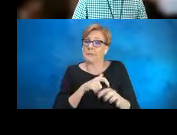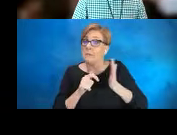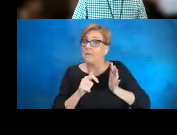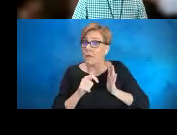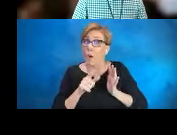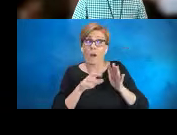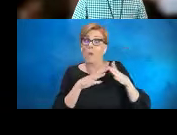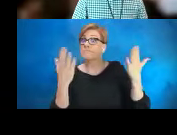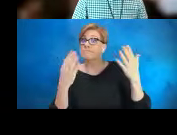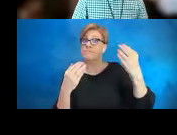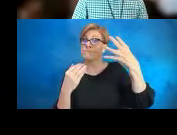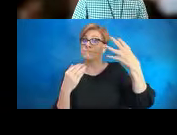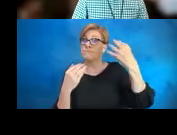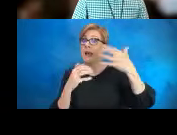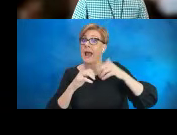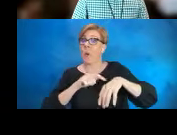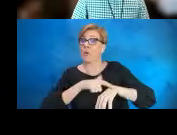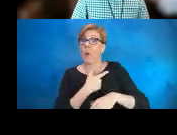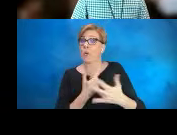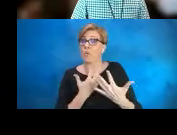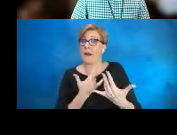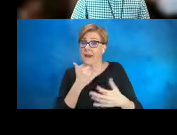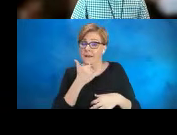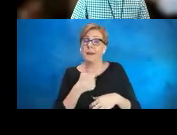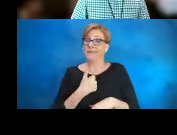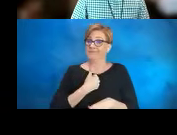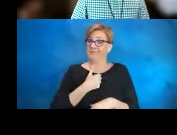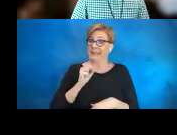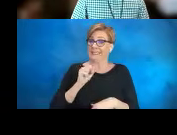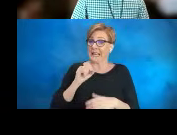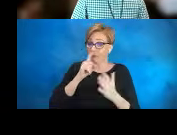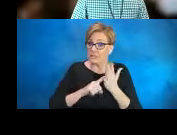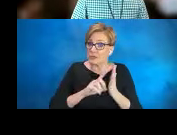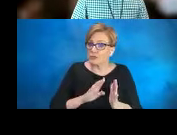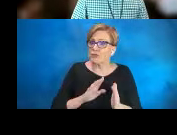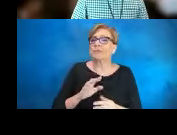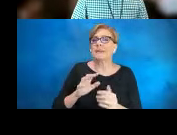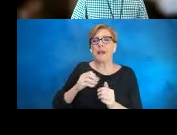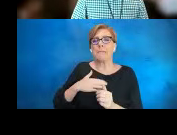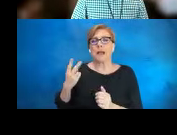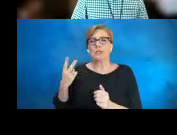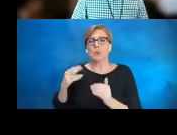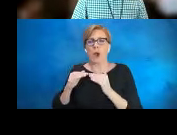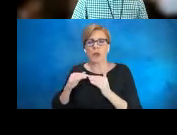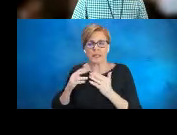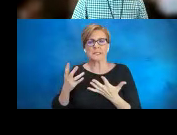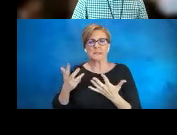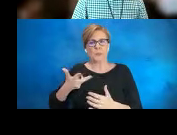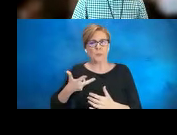a SSI researcher, and along with my colleagues, we were concerned about the fact